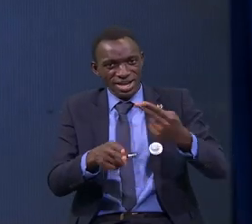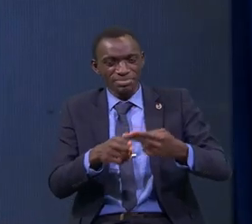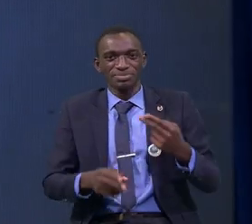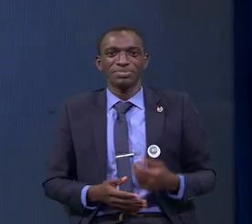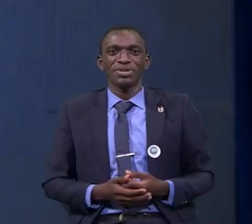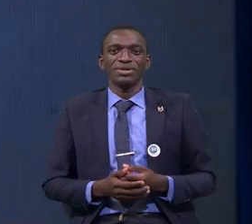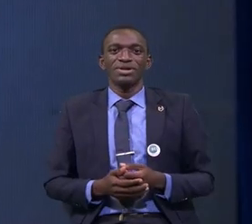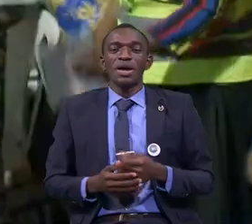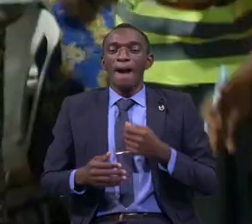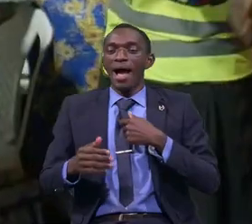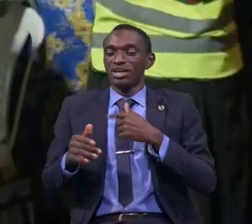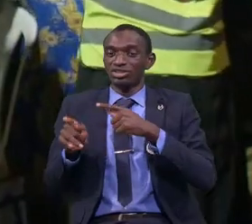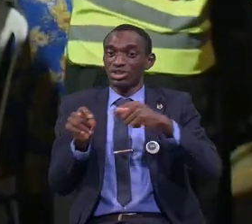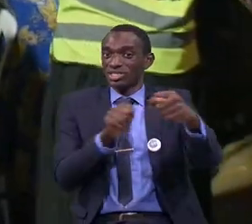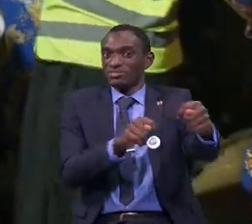I transfer it to you.